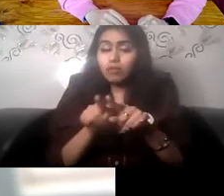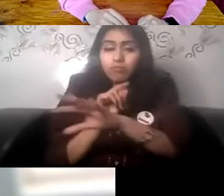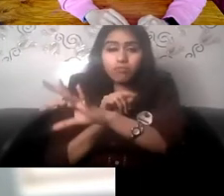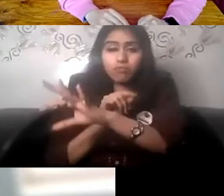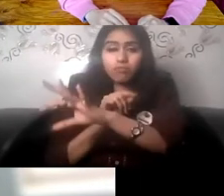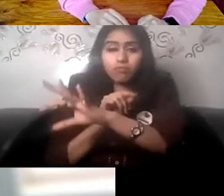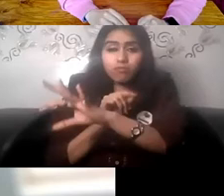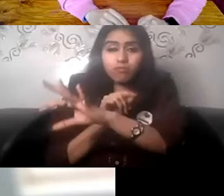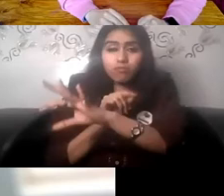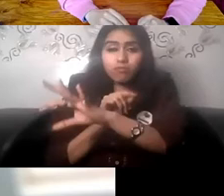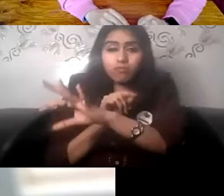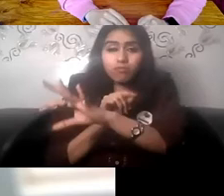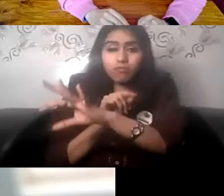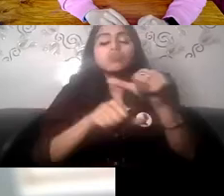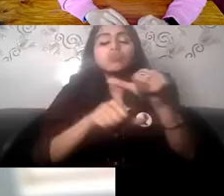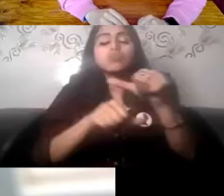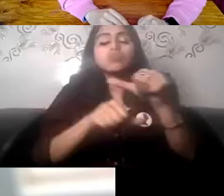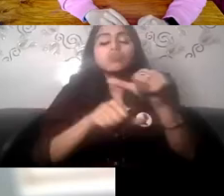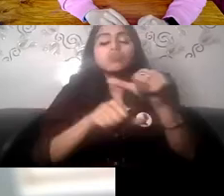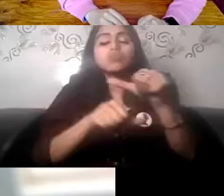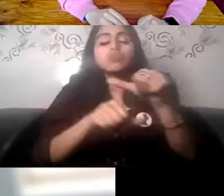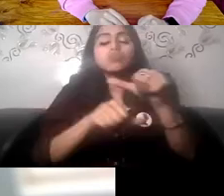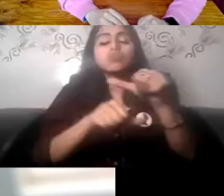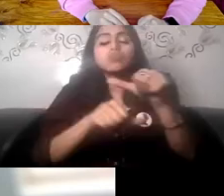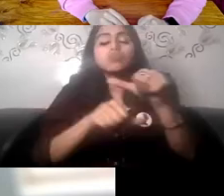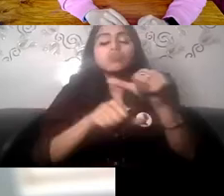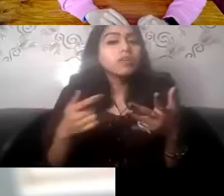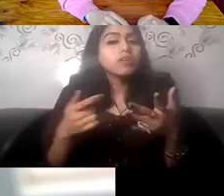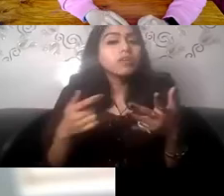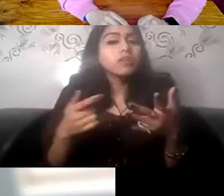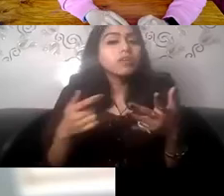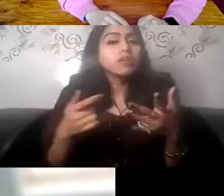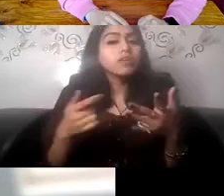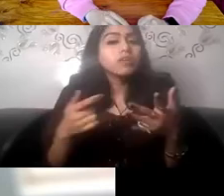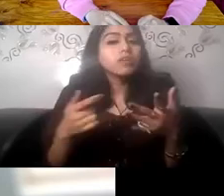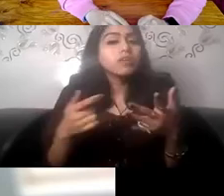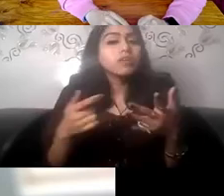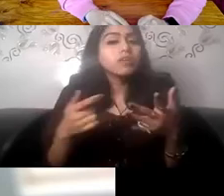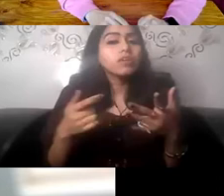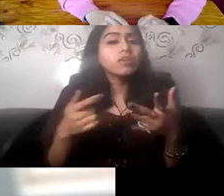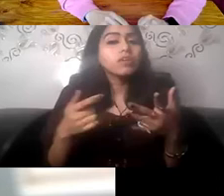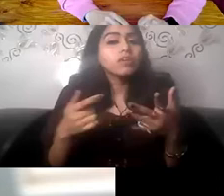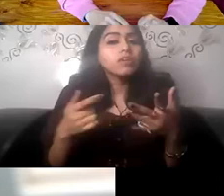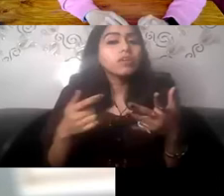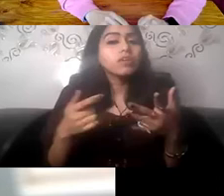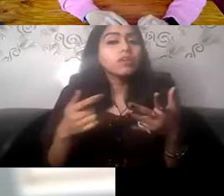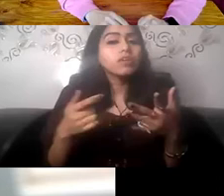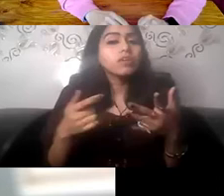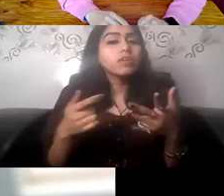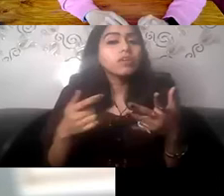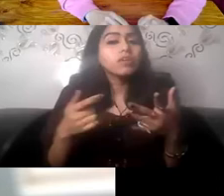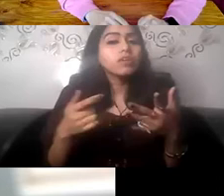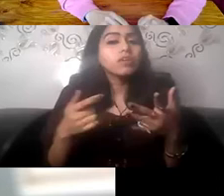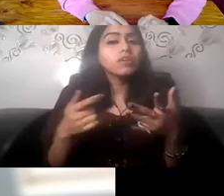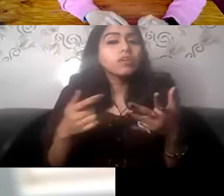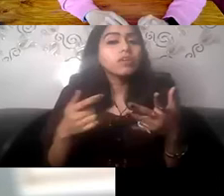best procedure, and it serves as service to ourselves as well. So that's